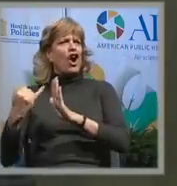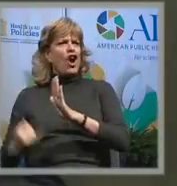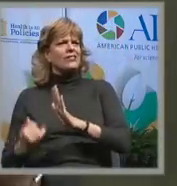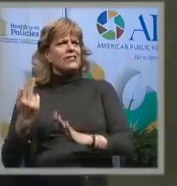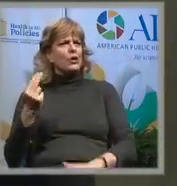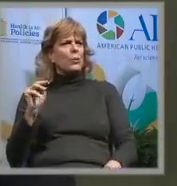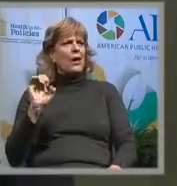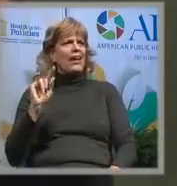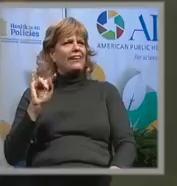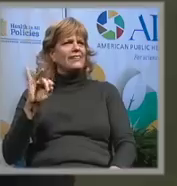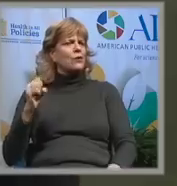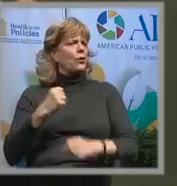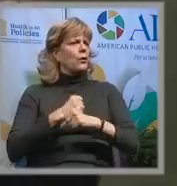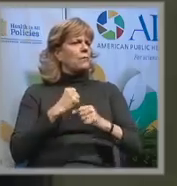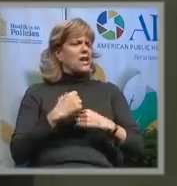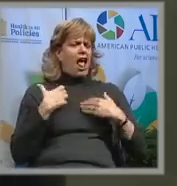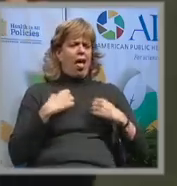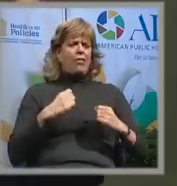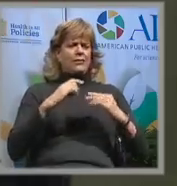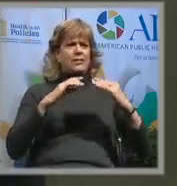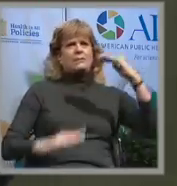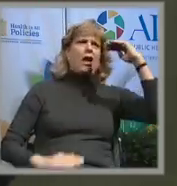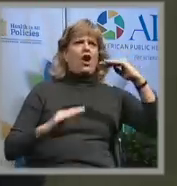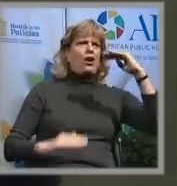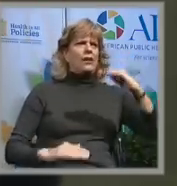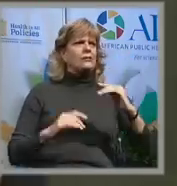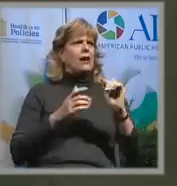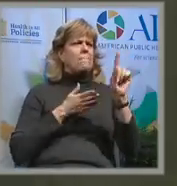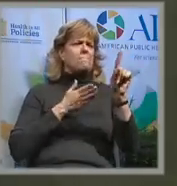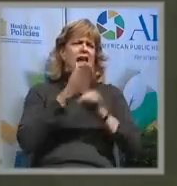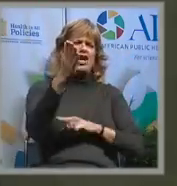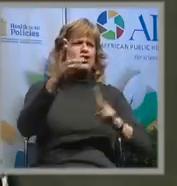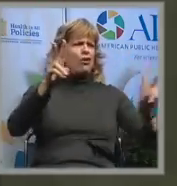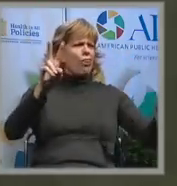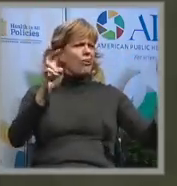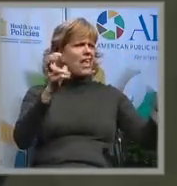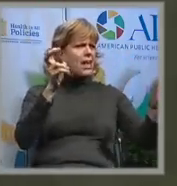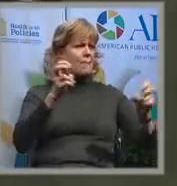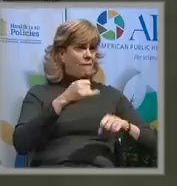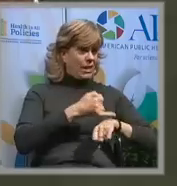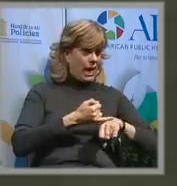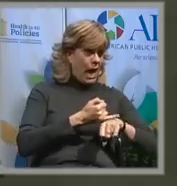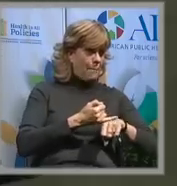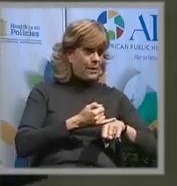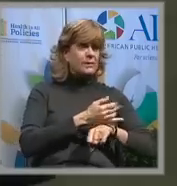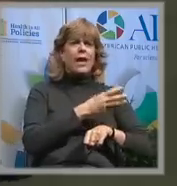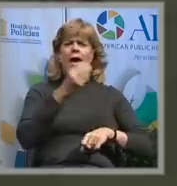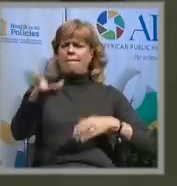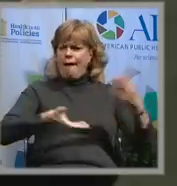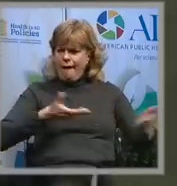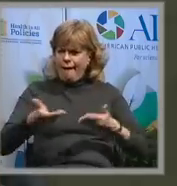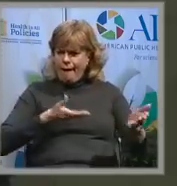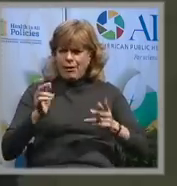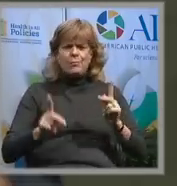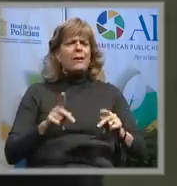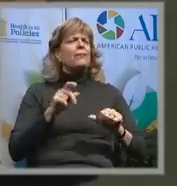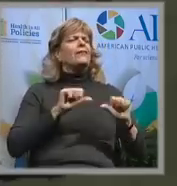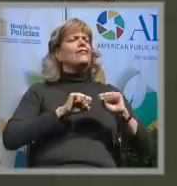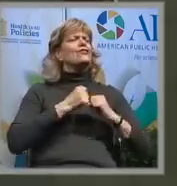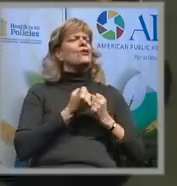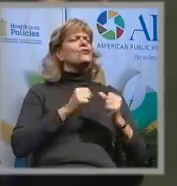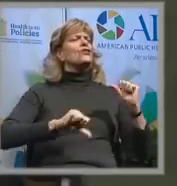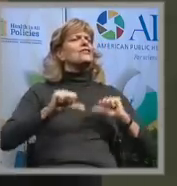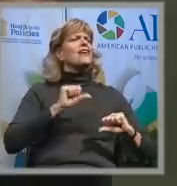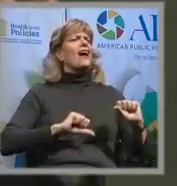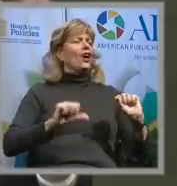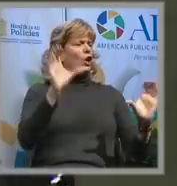we've made health disparities a major, major theme now of the campus, where we're hiring people in the social sciences,